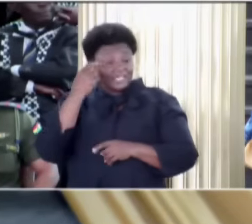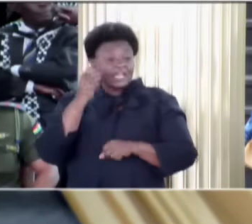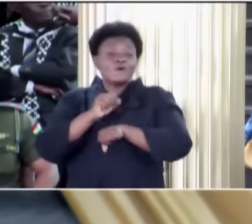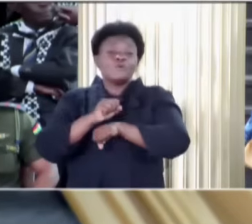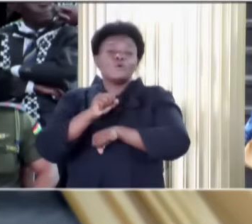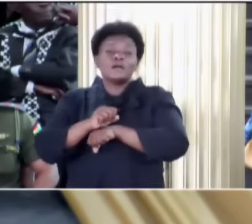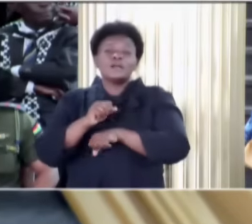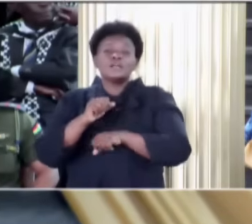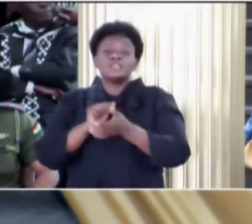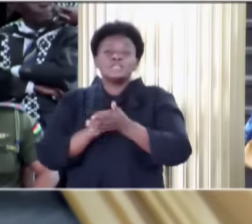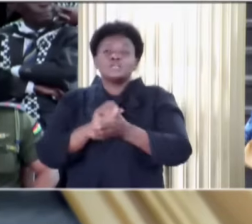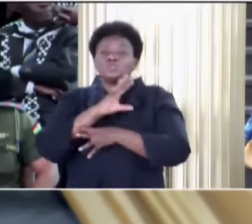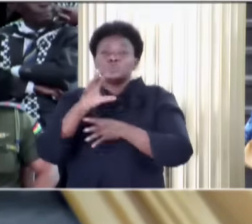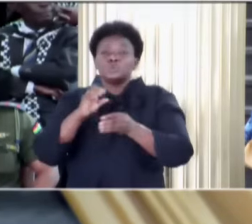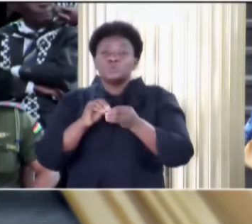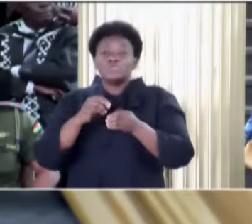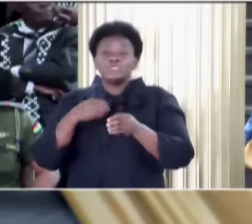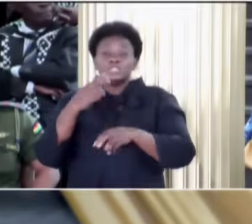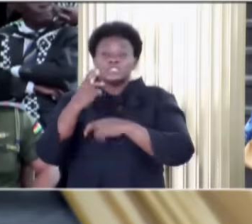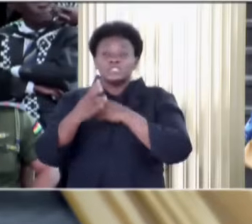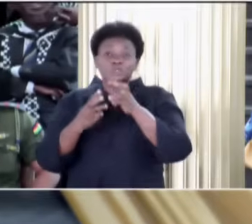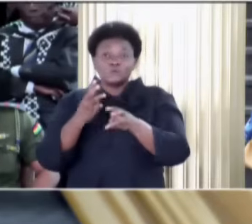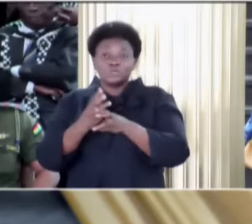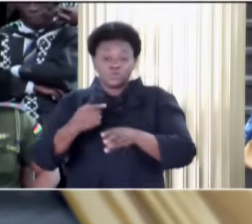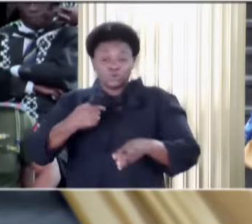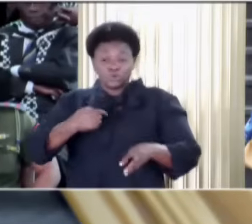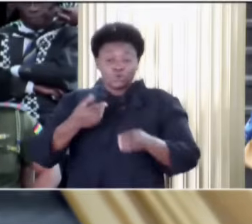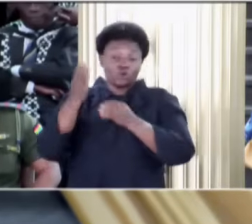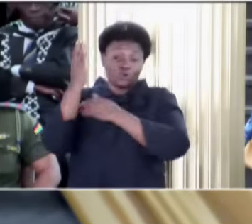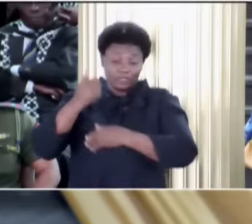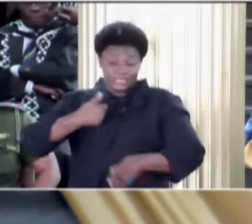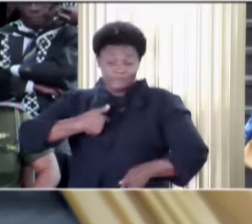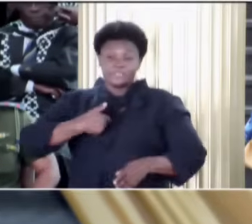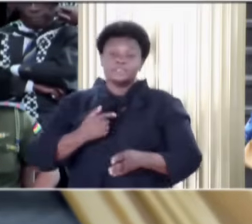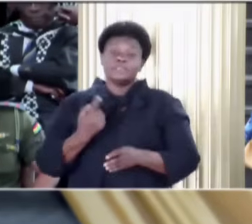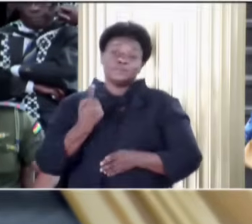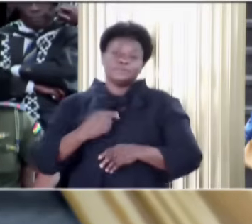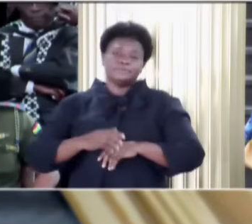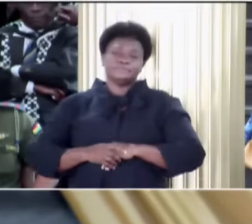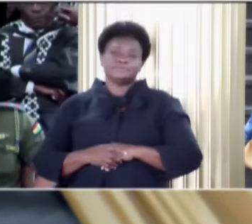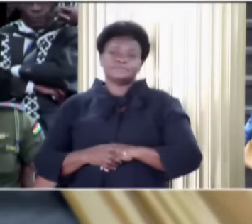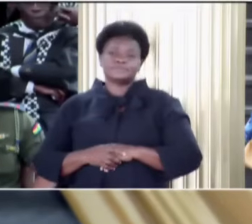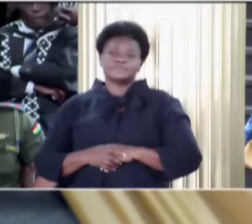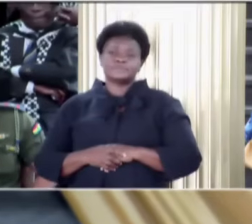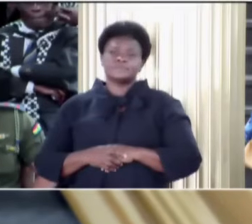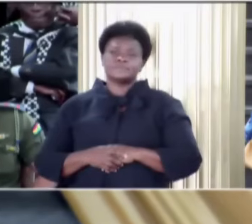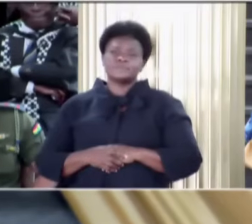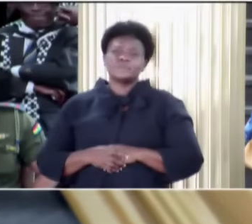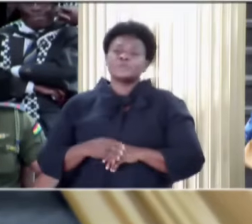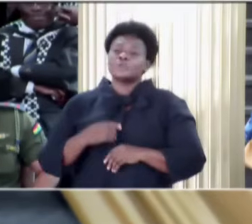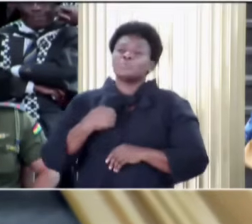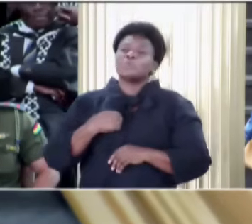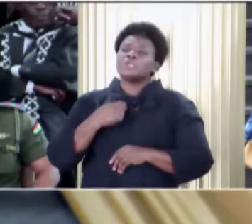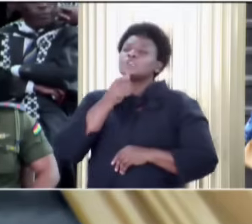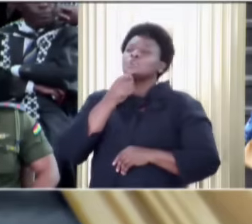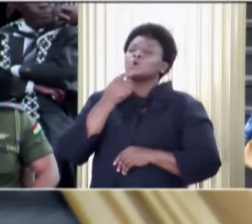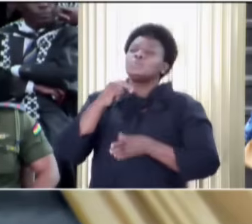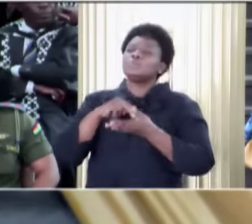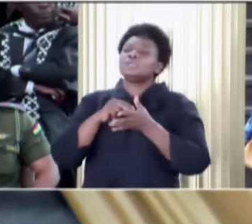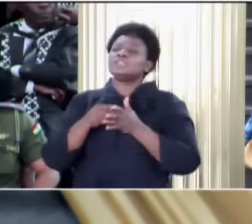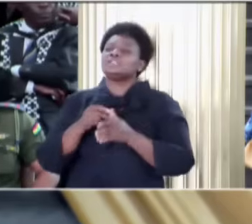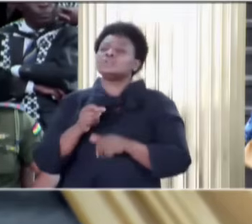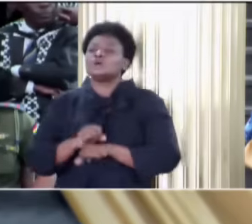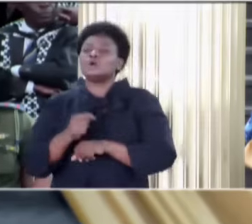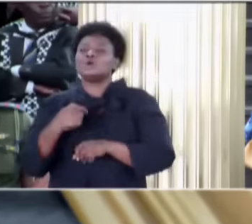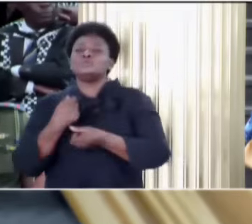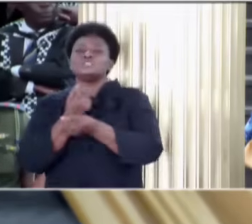one in the world but God and me. So I do not work expecting to be rescued. I do